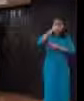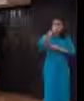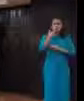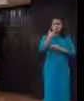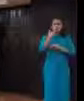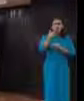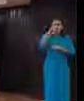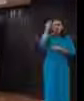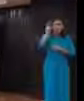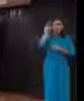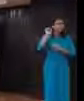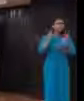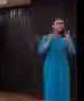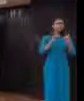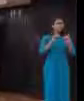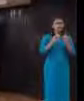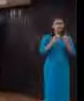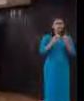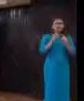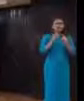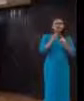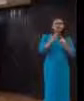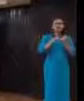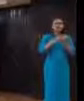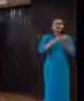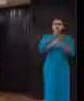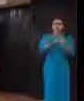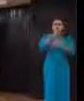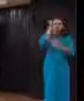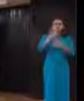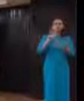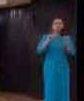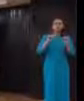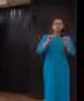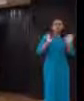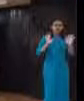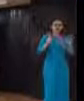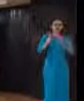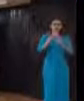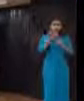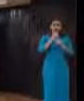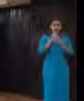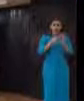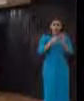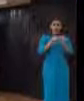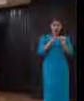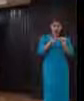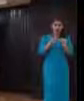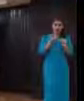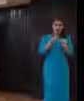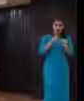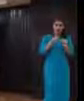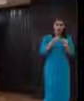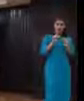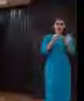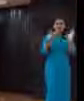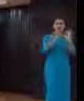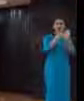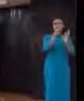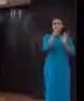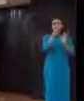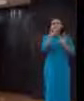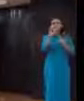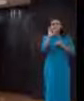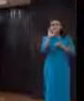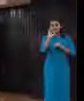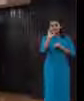stand was against the monarchy, against the Dogra. And here you've talked about Article 370 actually